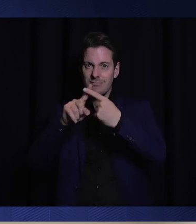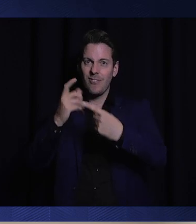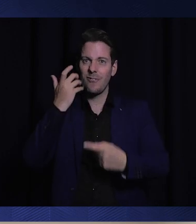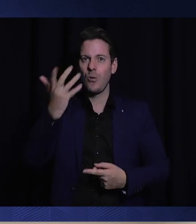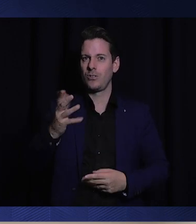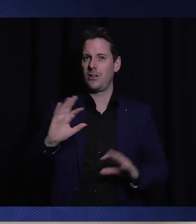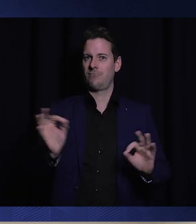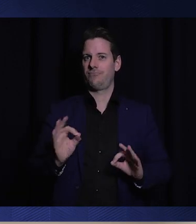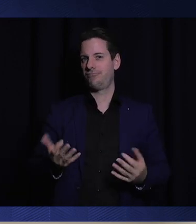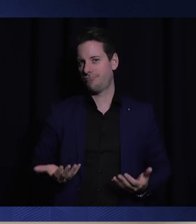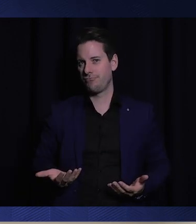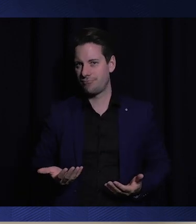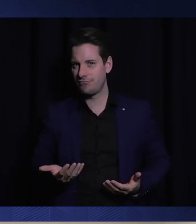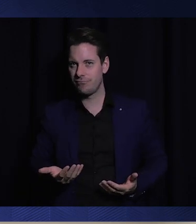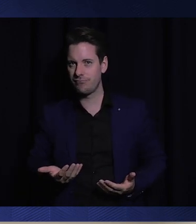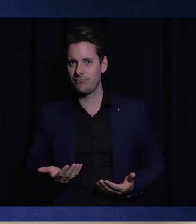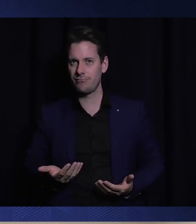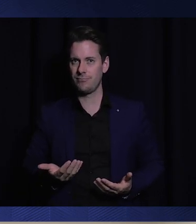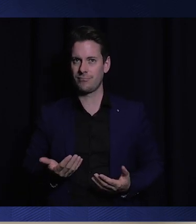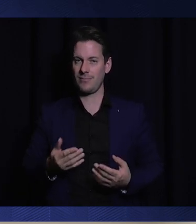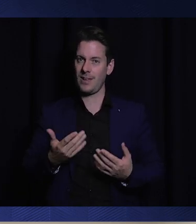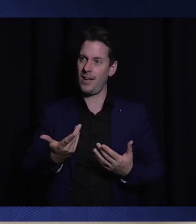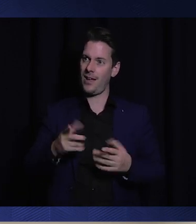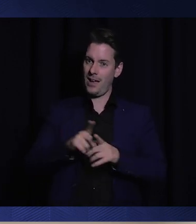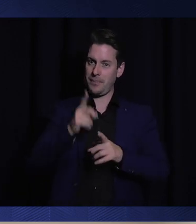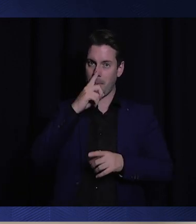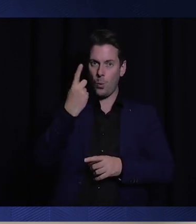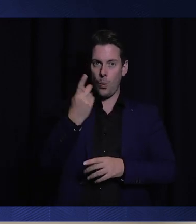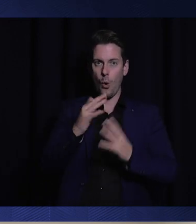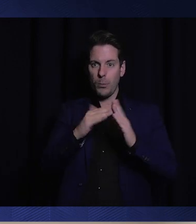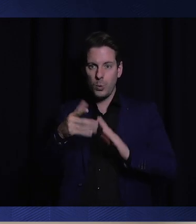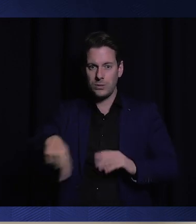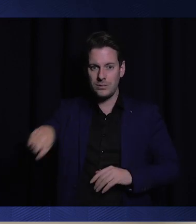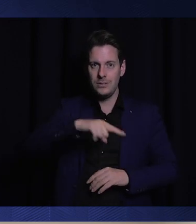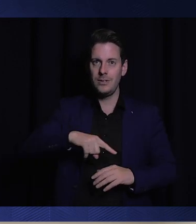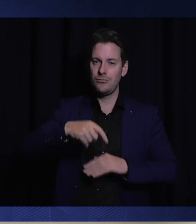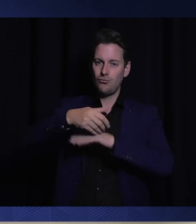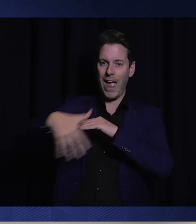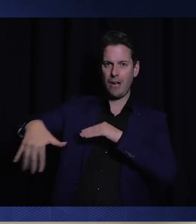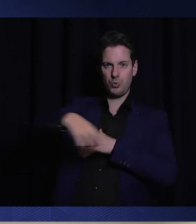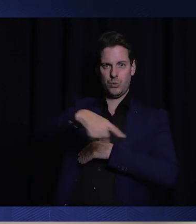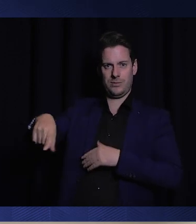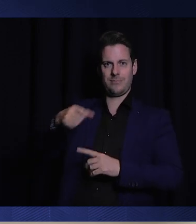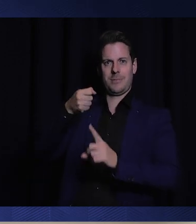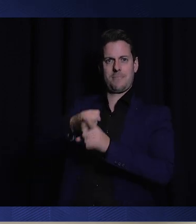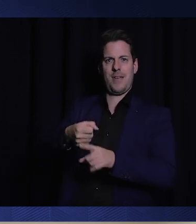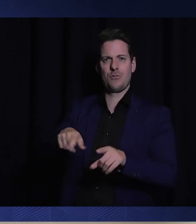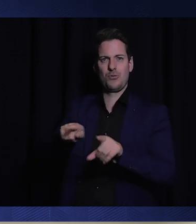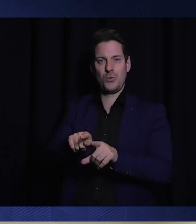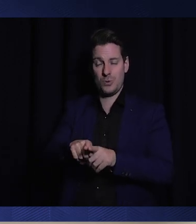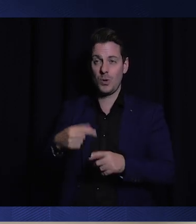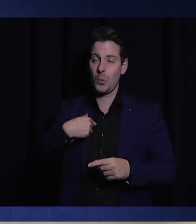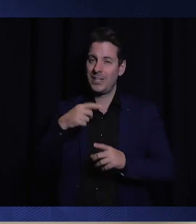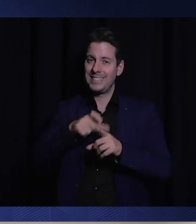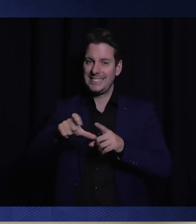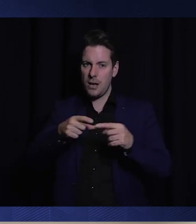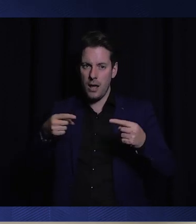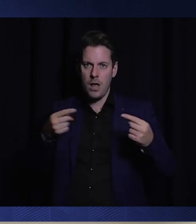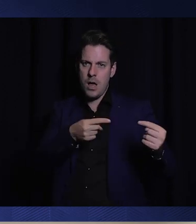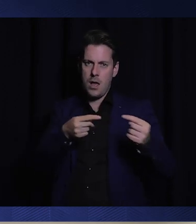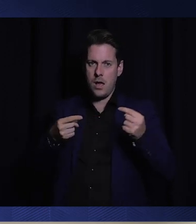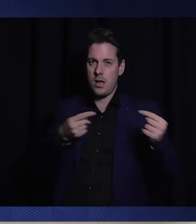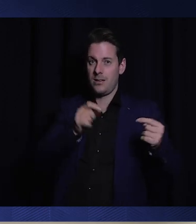direct experience for Thailand for these policy approaches, because as you can see that, like within Bangkok, with the example that I